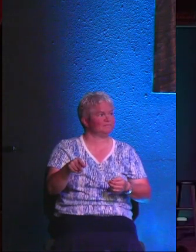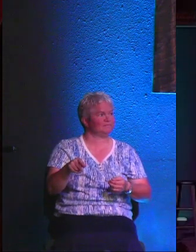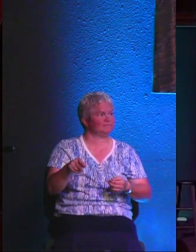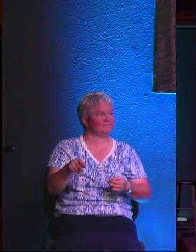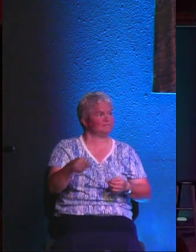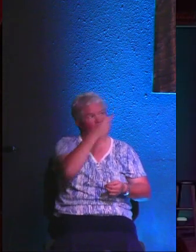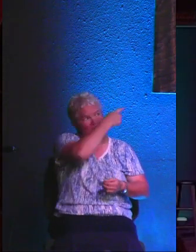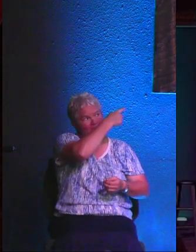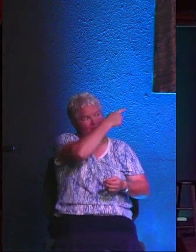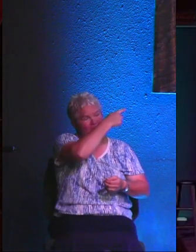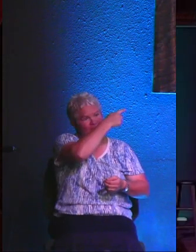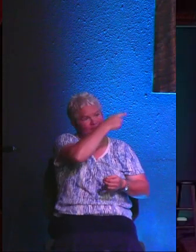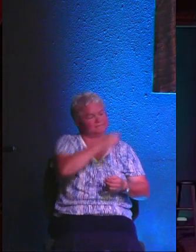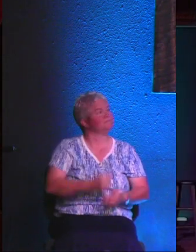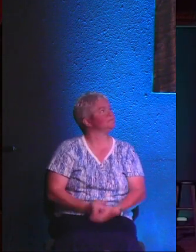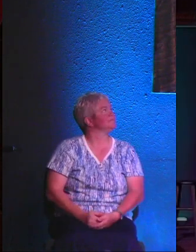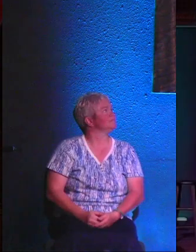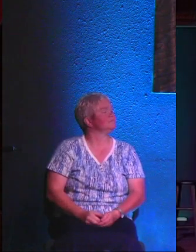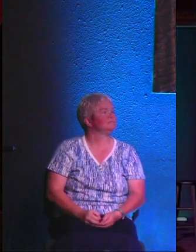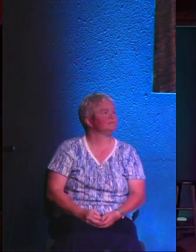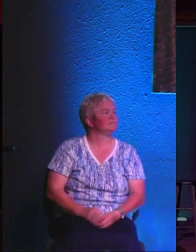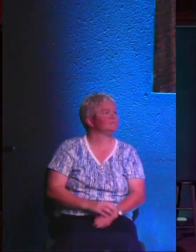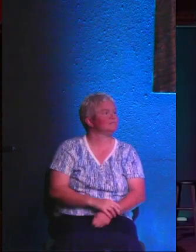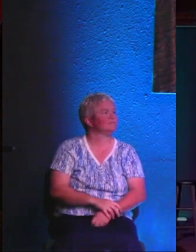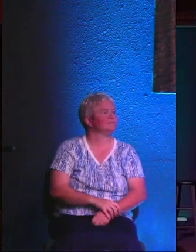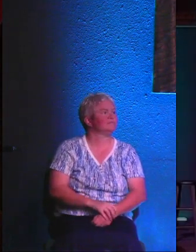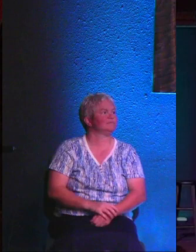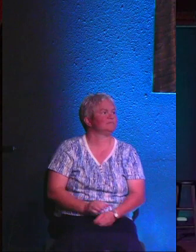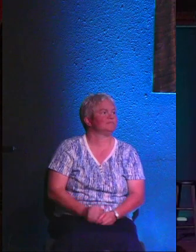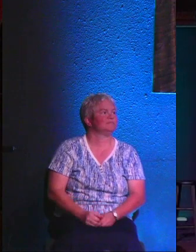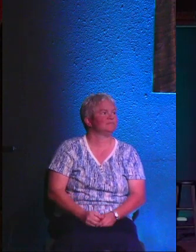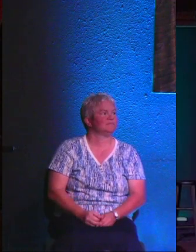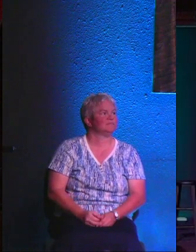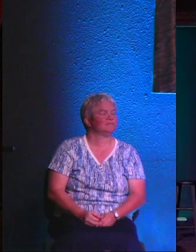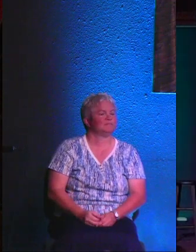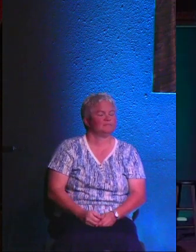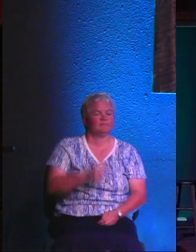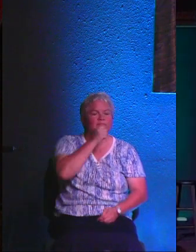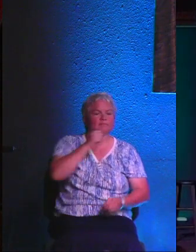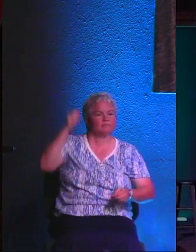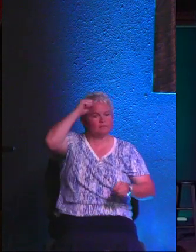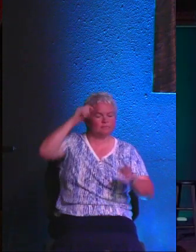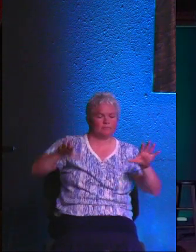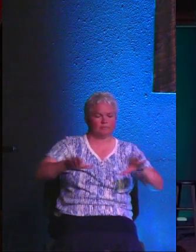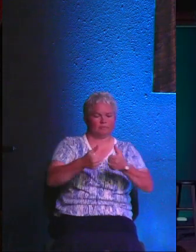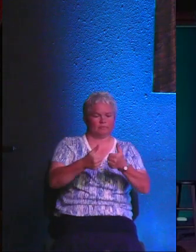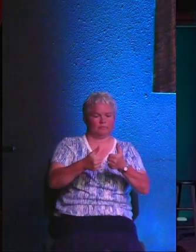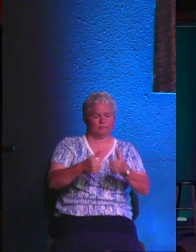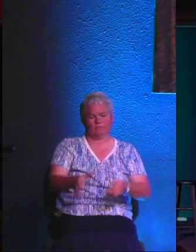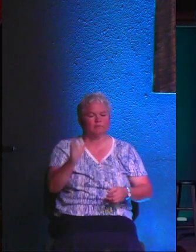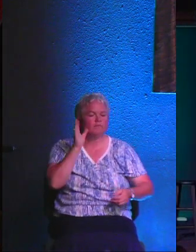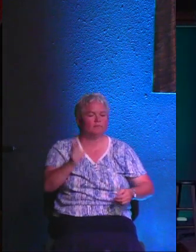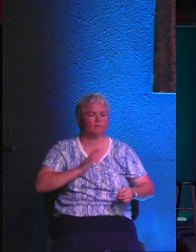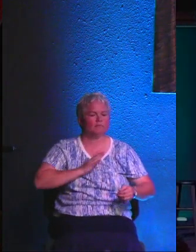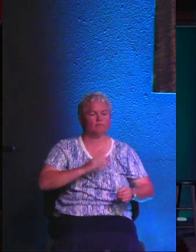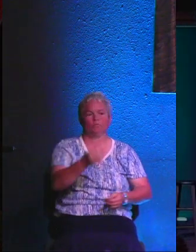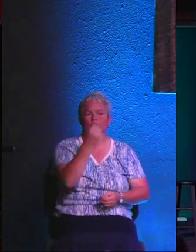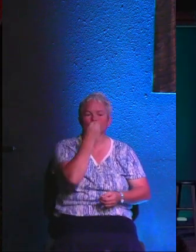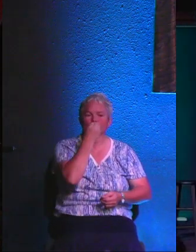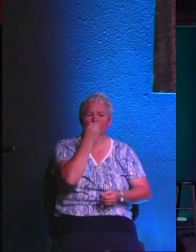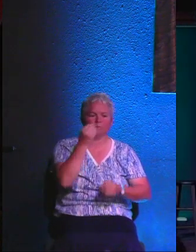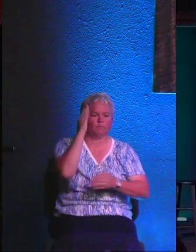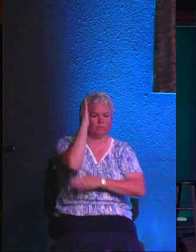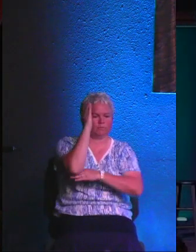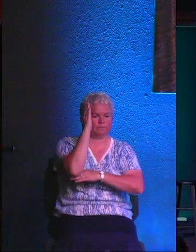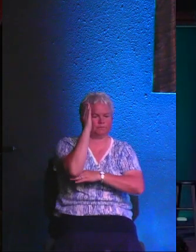announcements. Today's the last Sunday of the month. Please join us. We have our Teen Challenge ladies here that are going to eat with